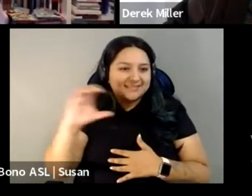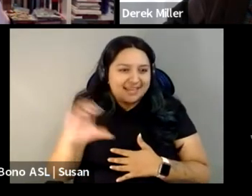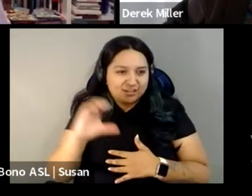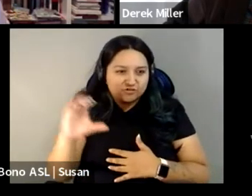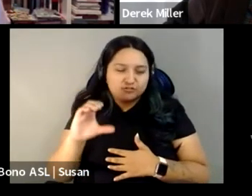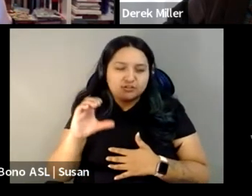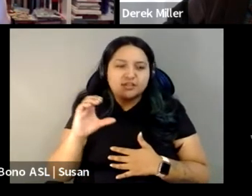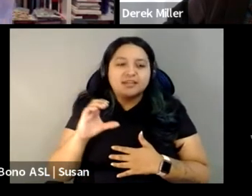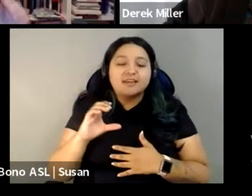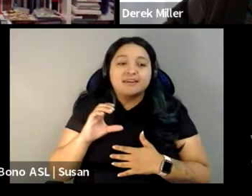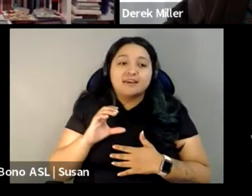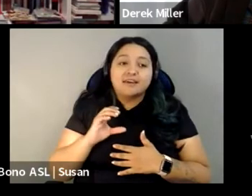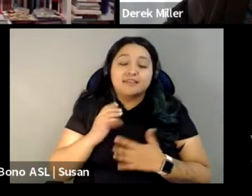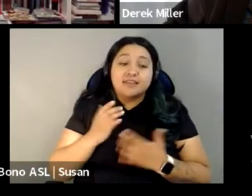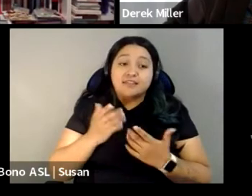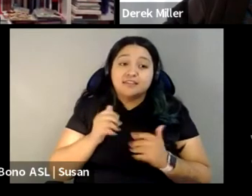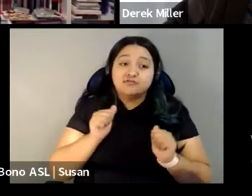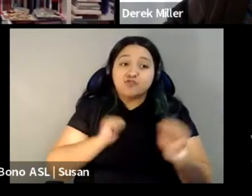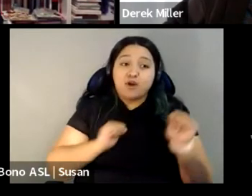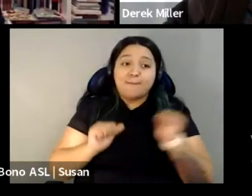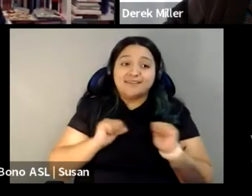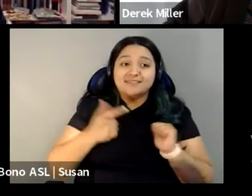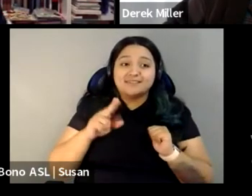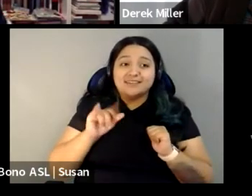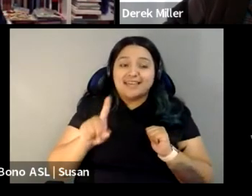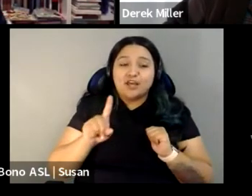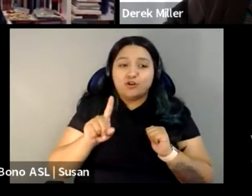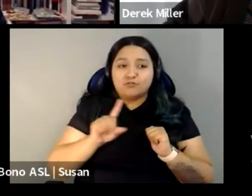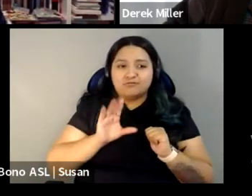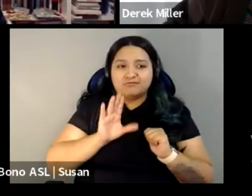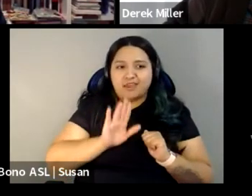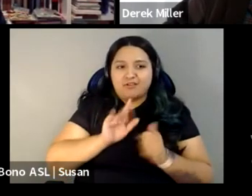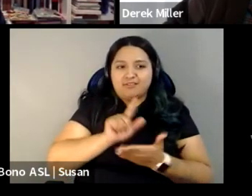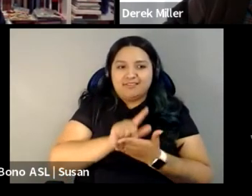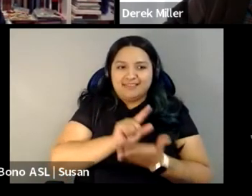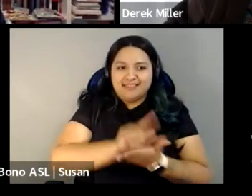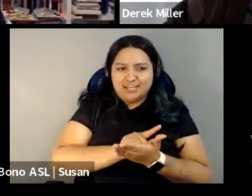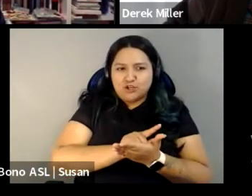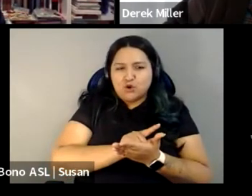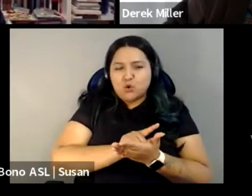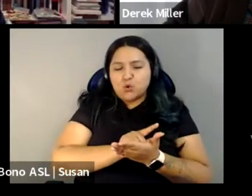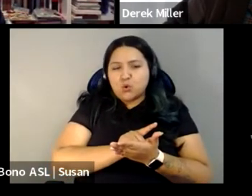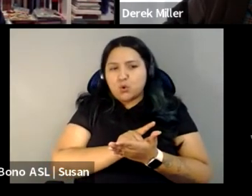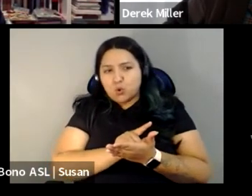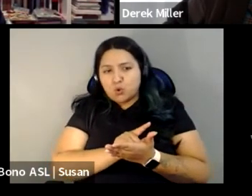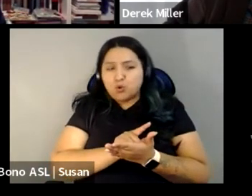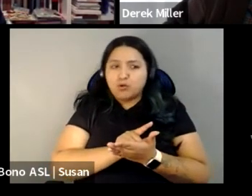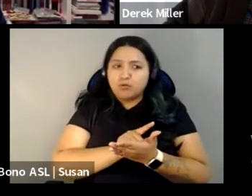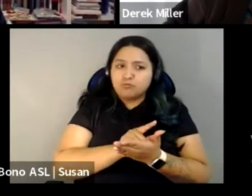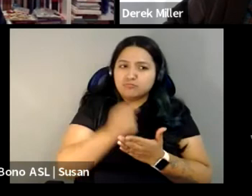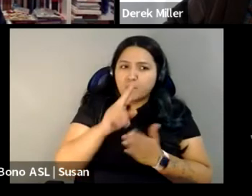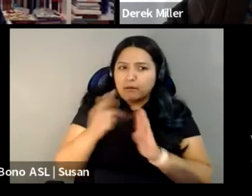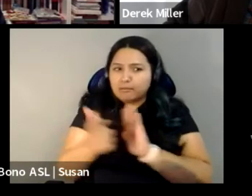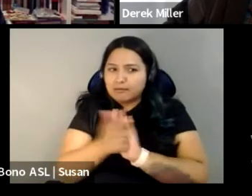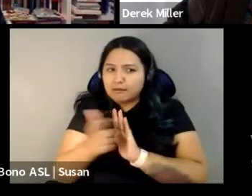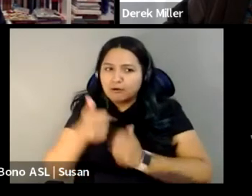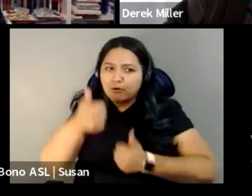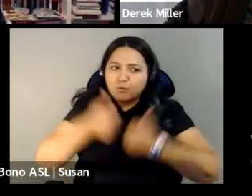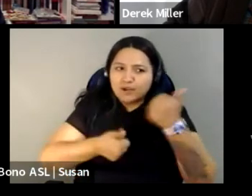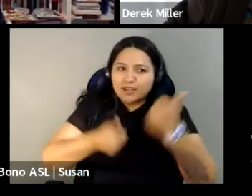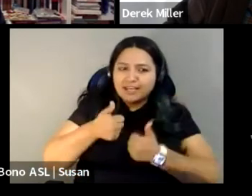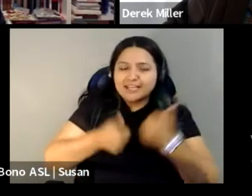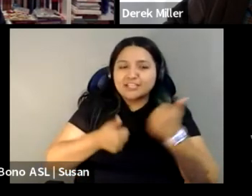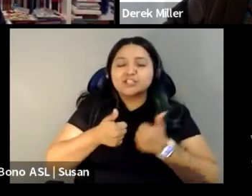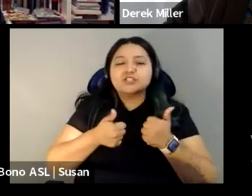legal standing very ambiguous, and its bargaining on behalf of playwrights weak at